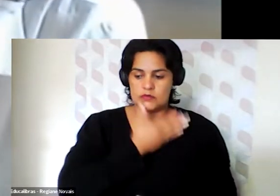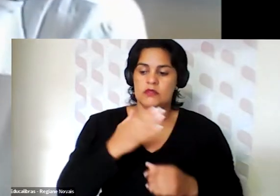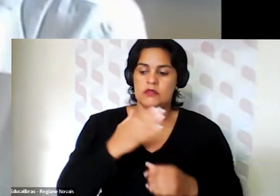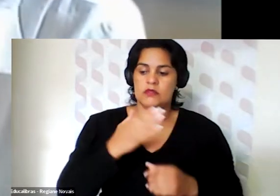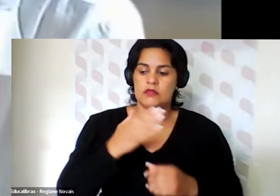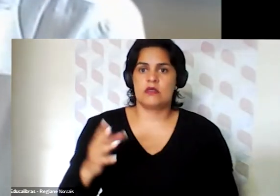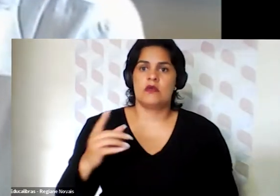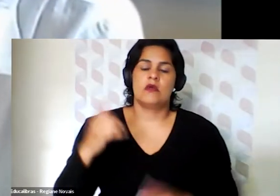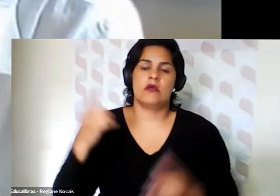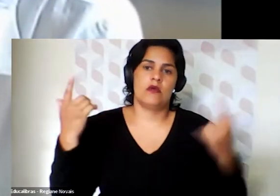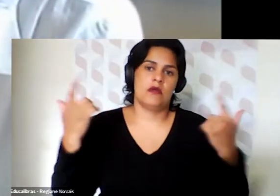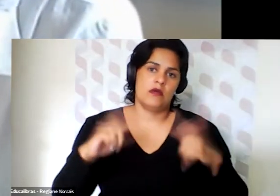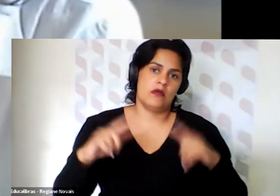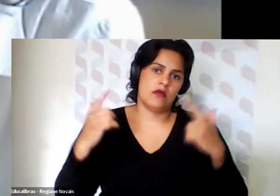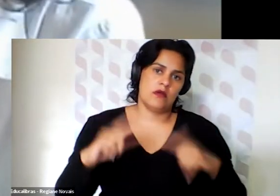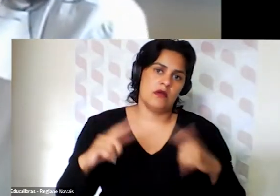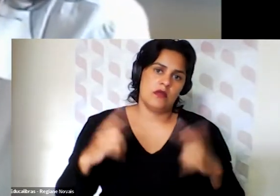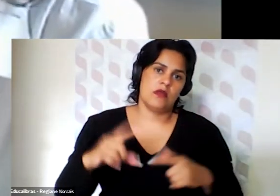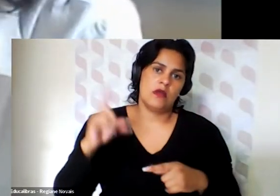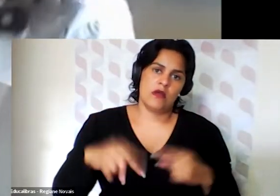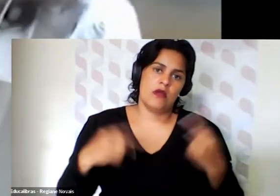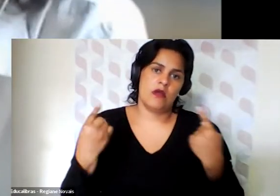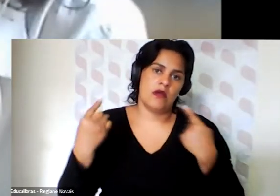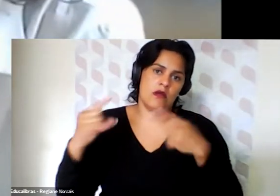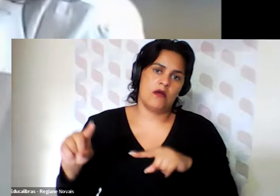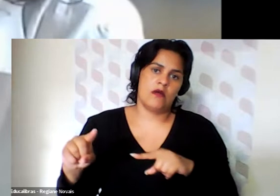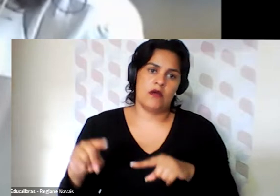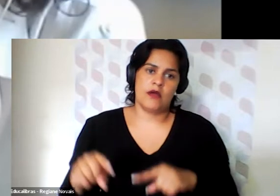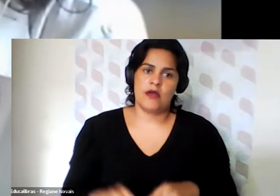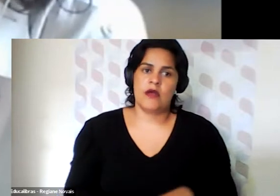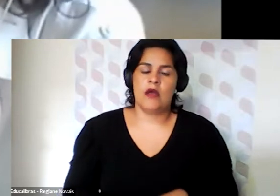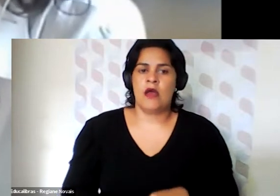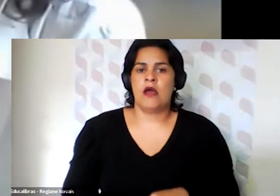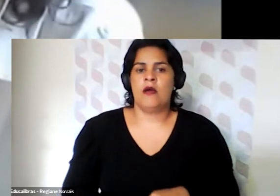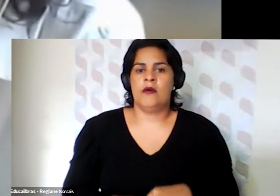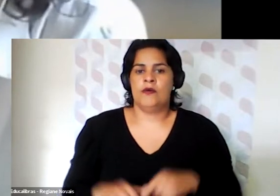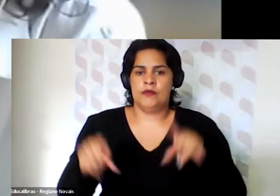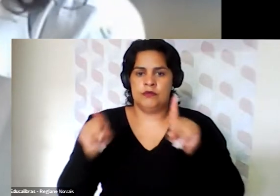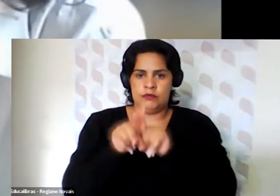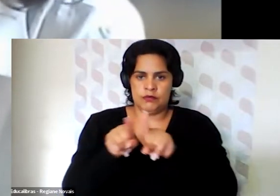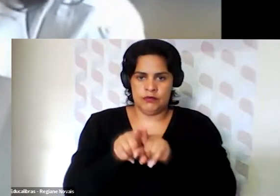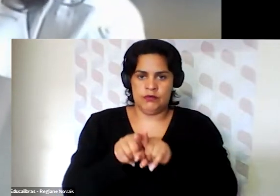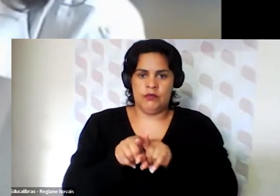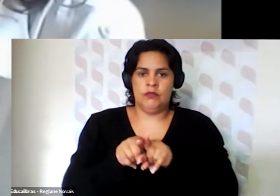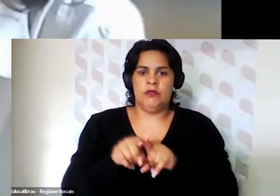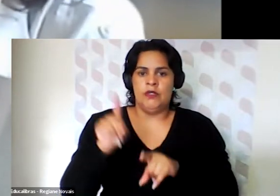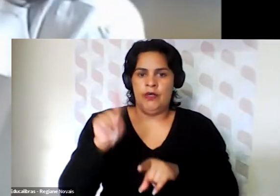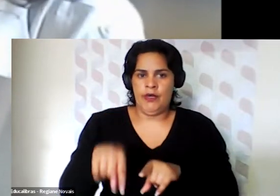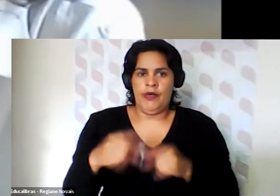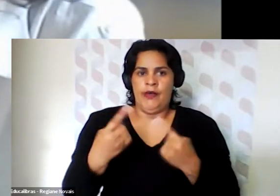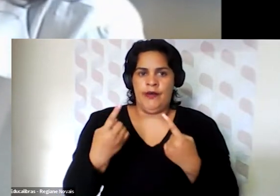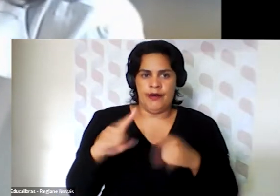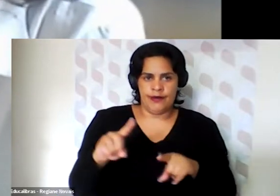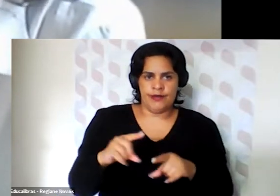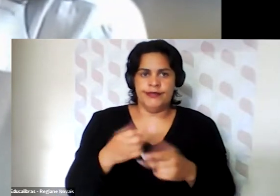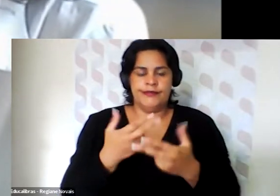the government has often demonstrated complacency or even complicity in allowing social and environmental governments to deteriorate in